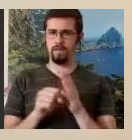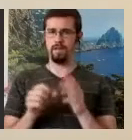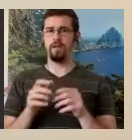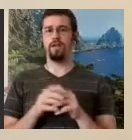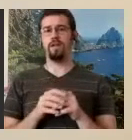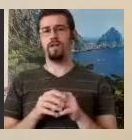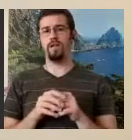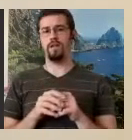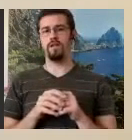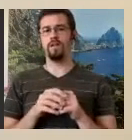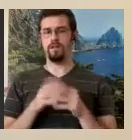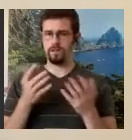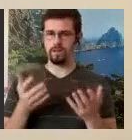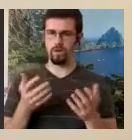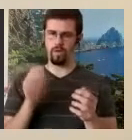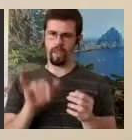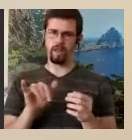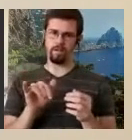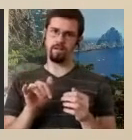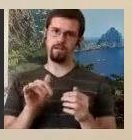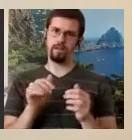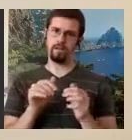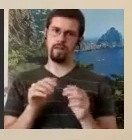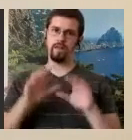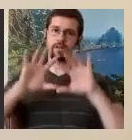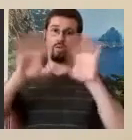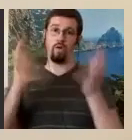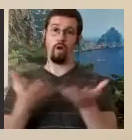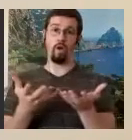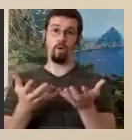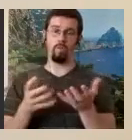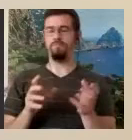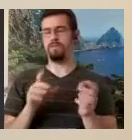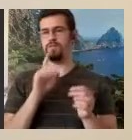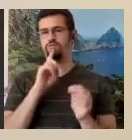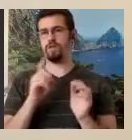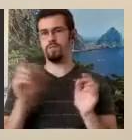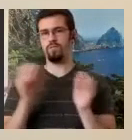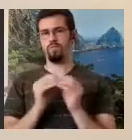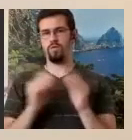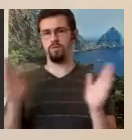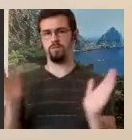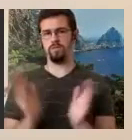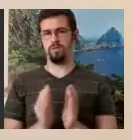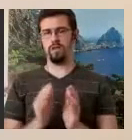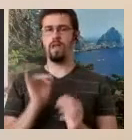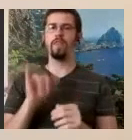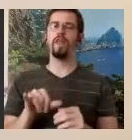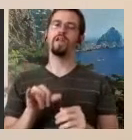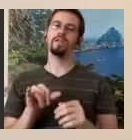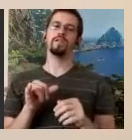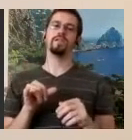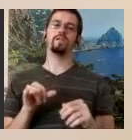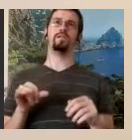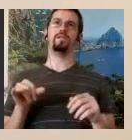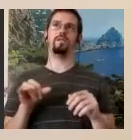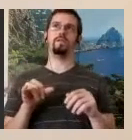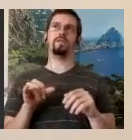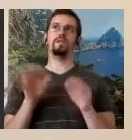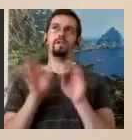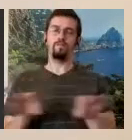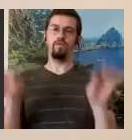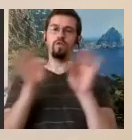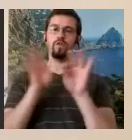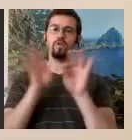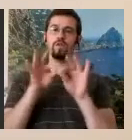smaller than what is there in ISWA. And this is, I think, is the value of studying each sign